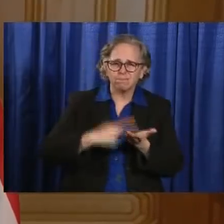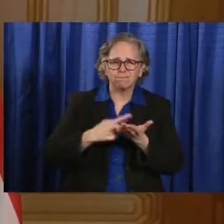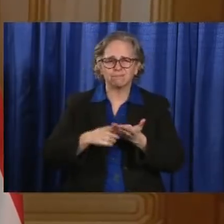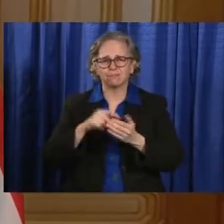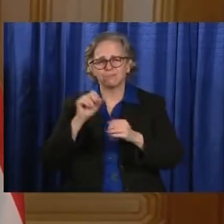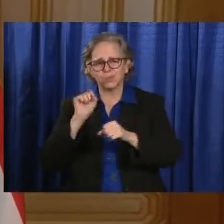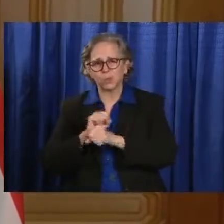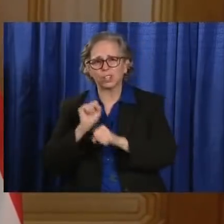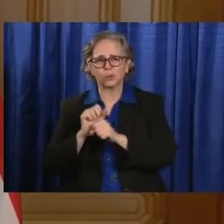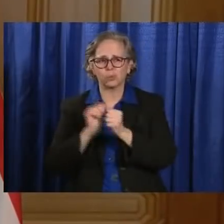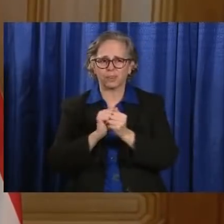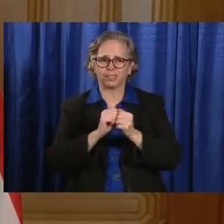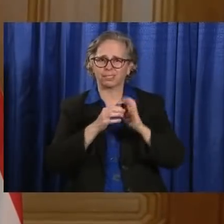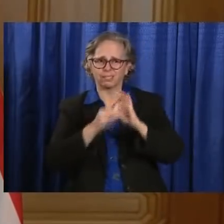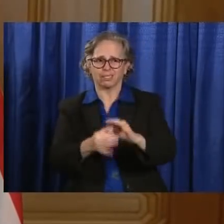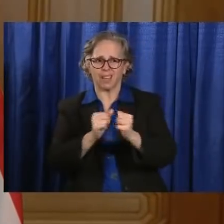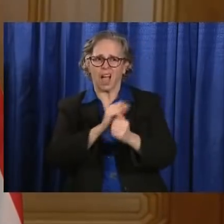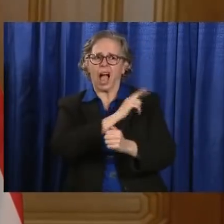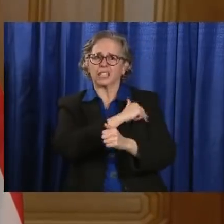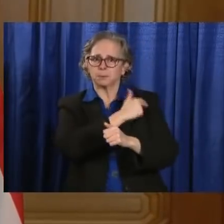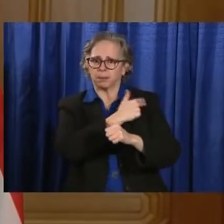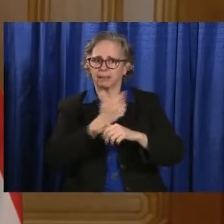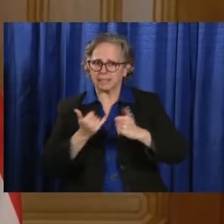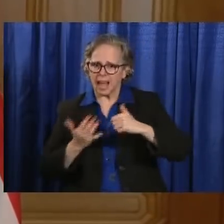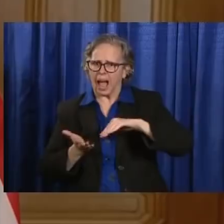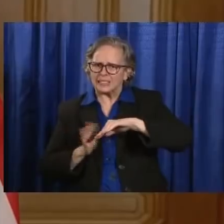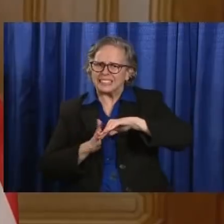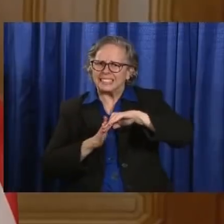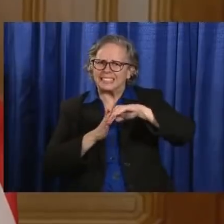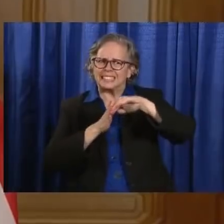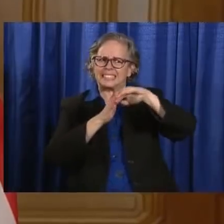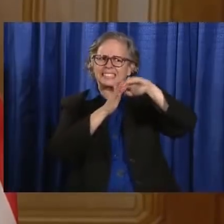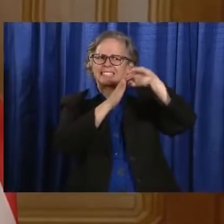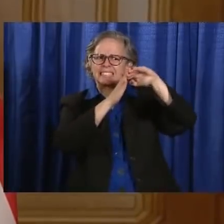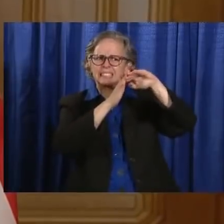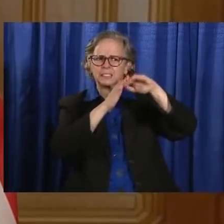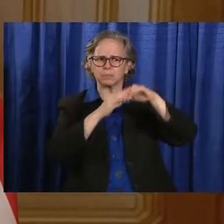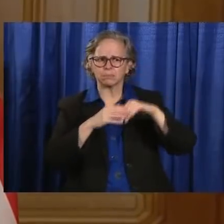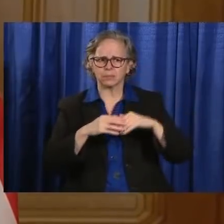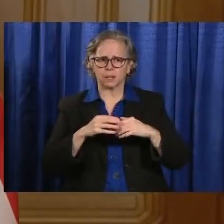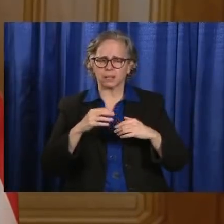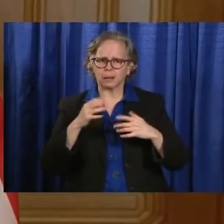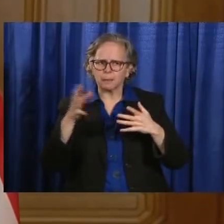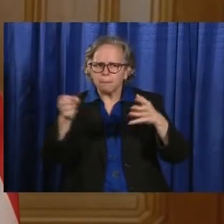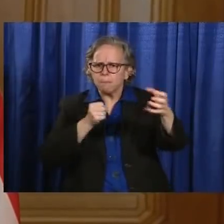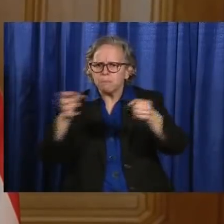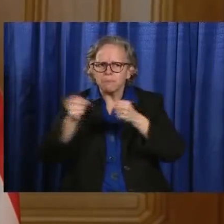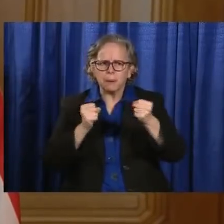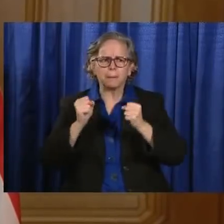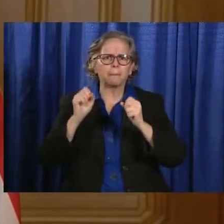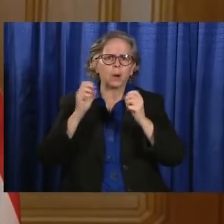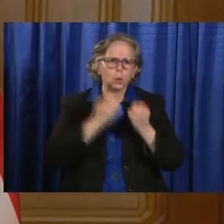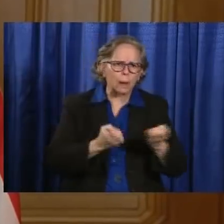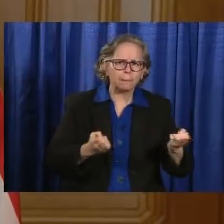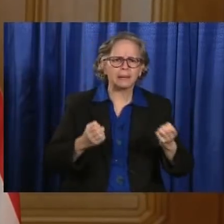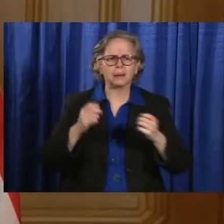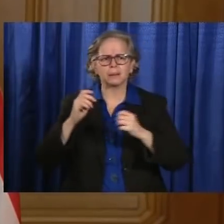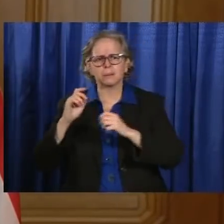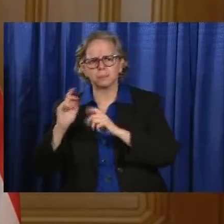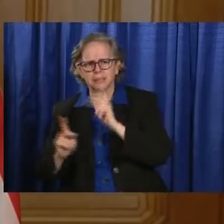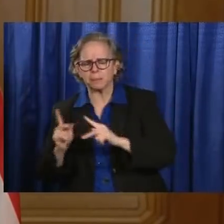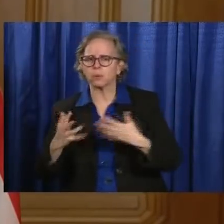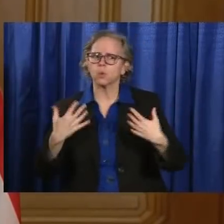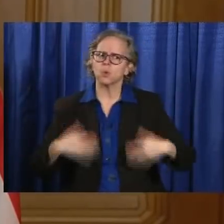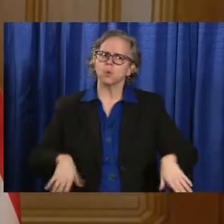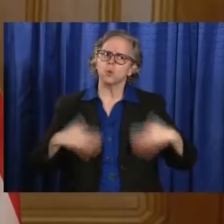hospital build-out as well as the procurement. We have a great team that's working on procuring